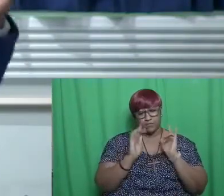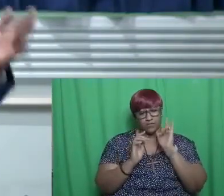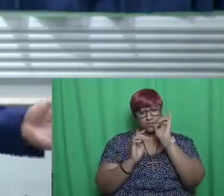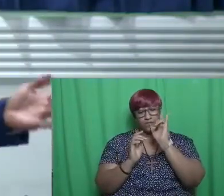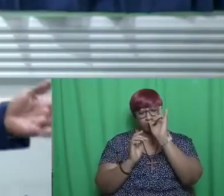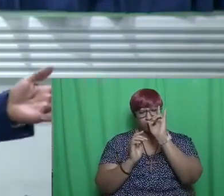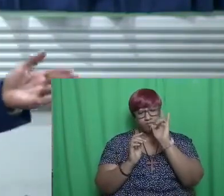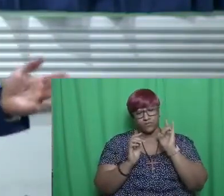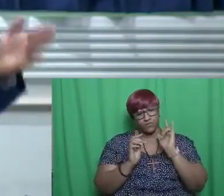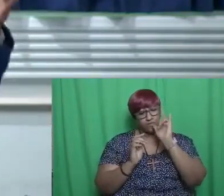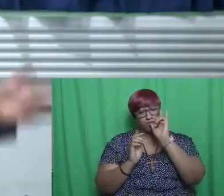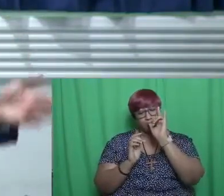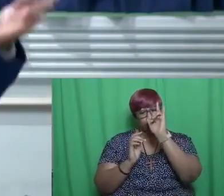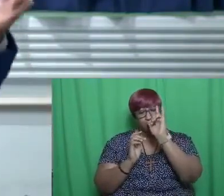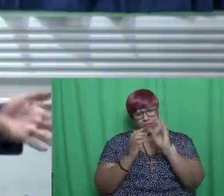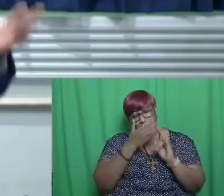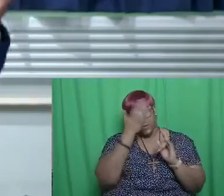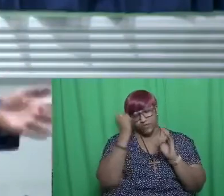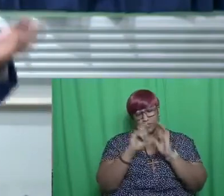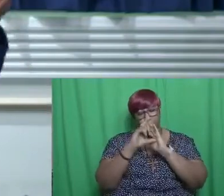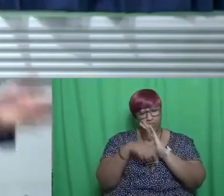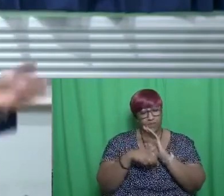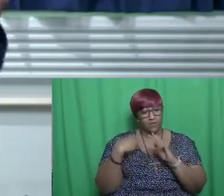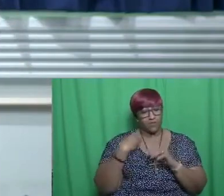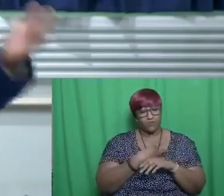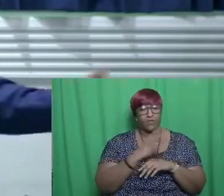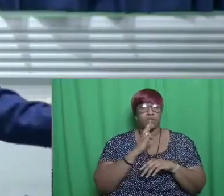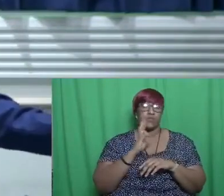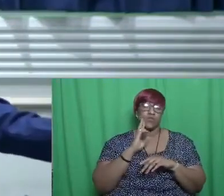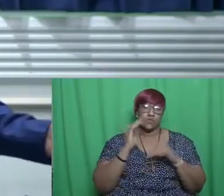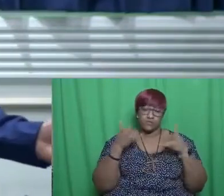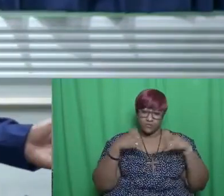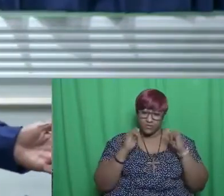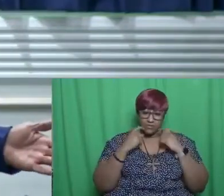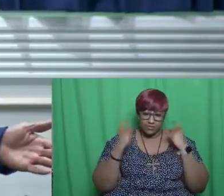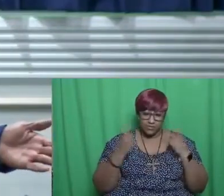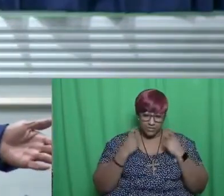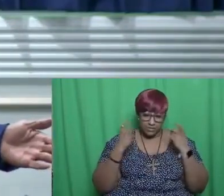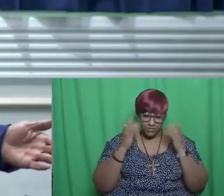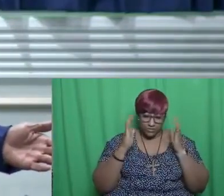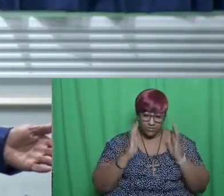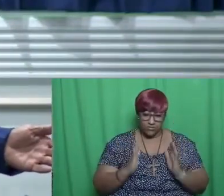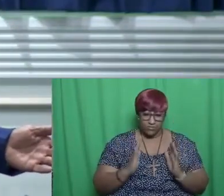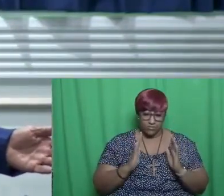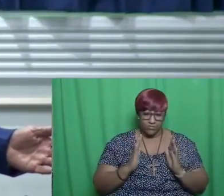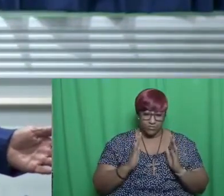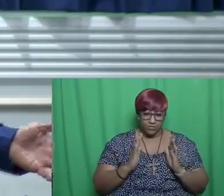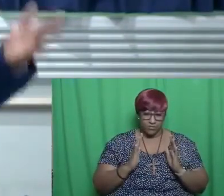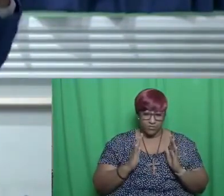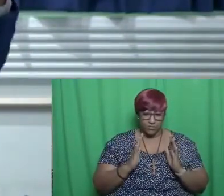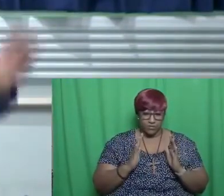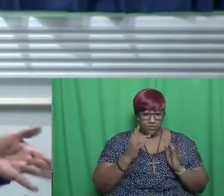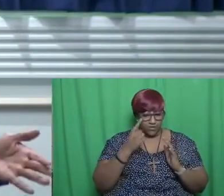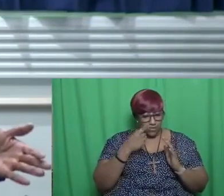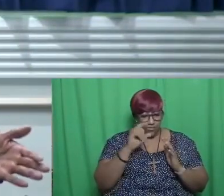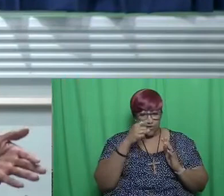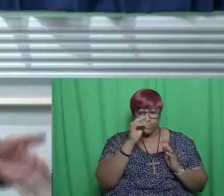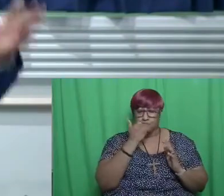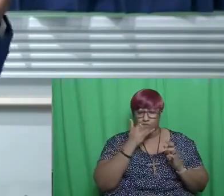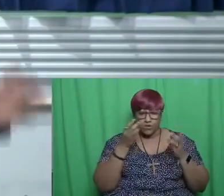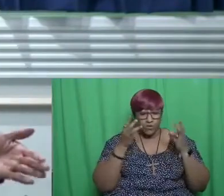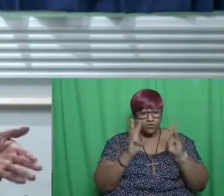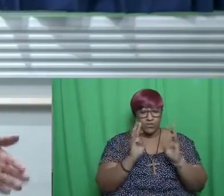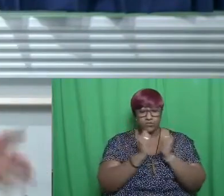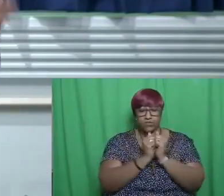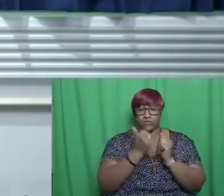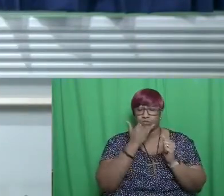And we love you because while we were yet sinners, going the wrong way with